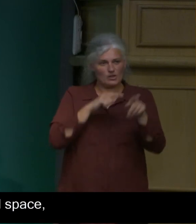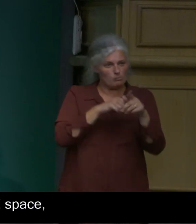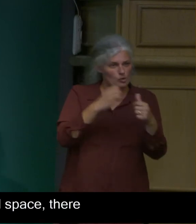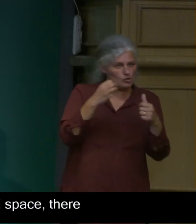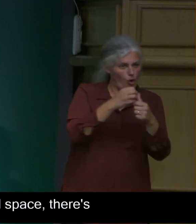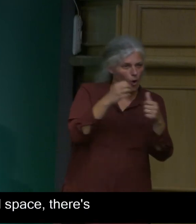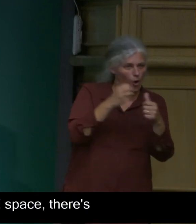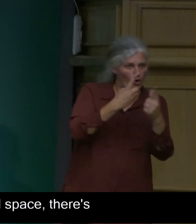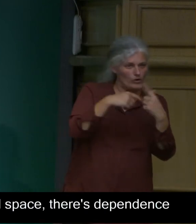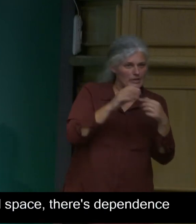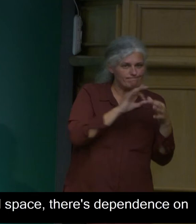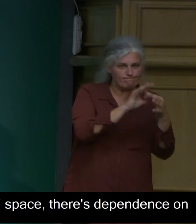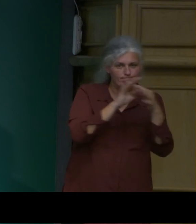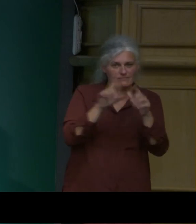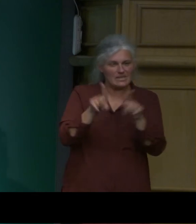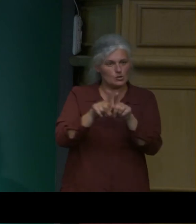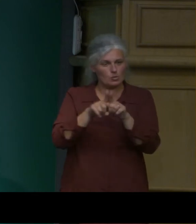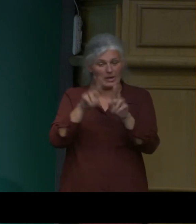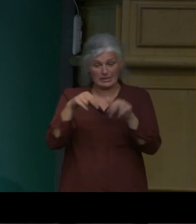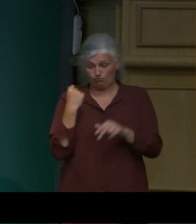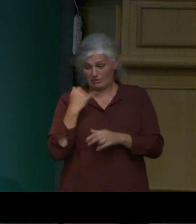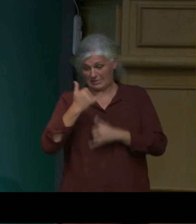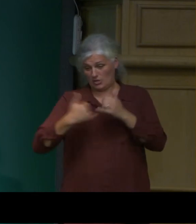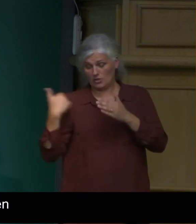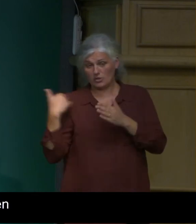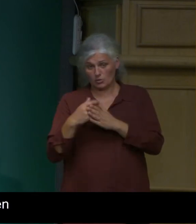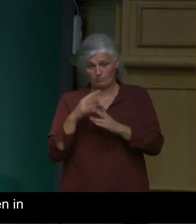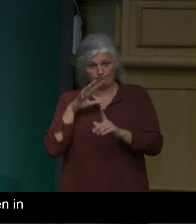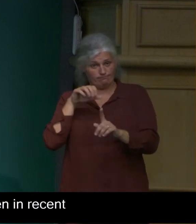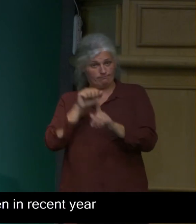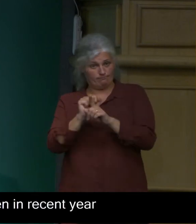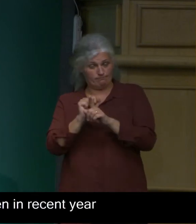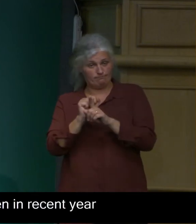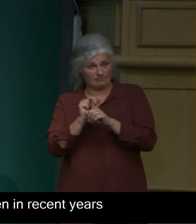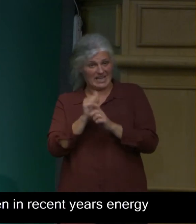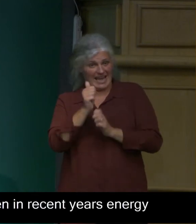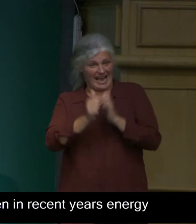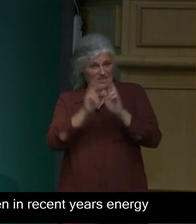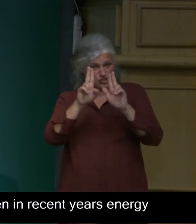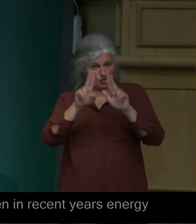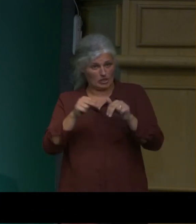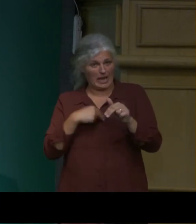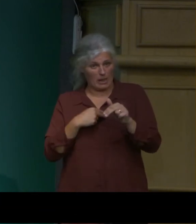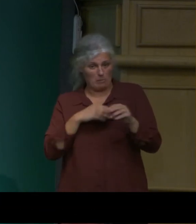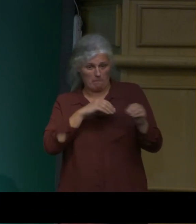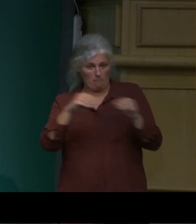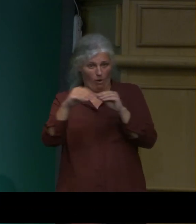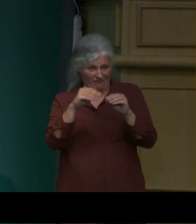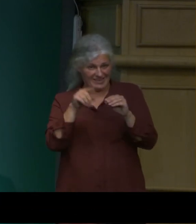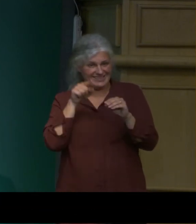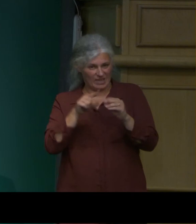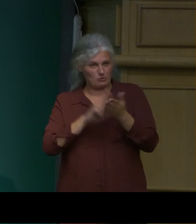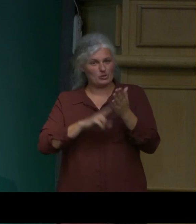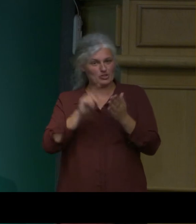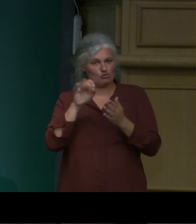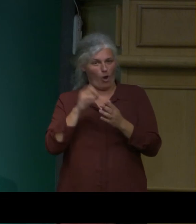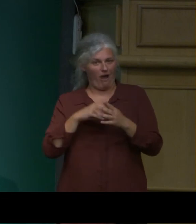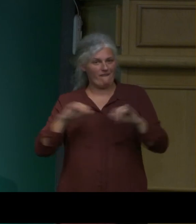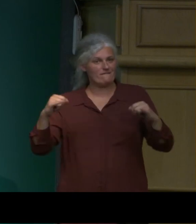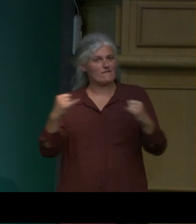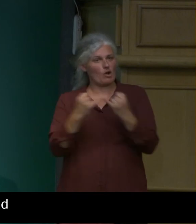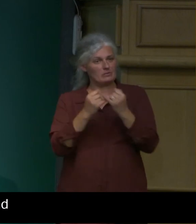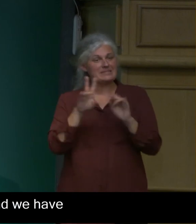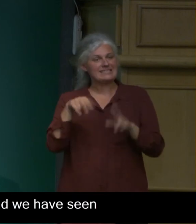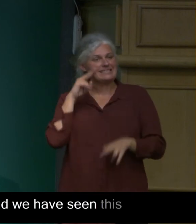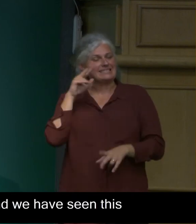others for energy and as we've seen in recent years energy can be mobilized as a tool of conflict and we've seen this particularly